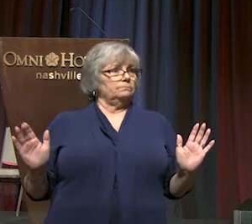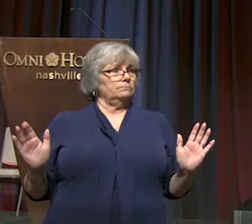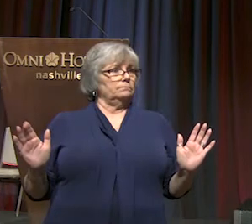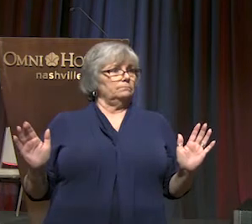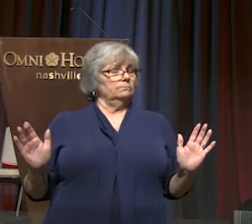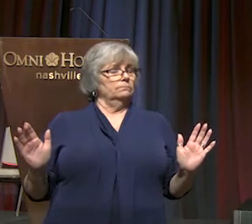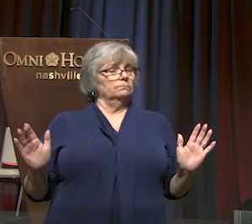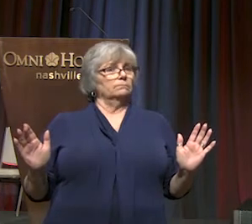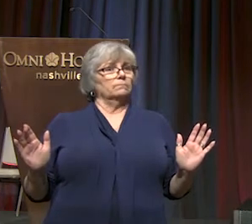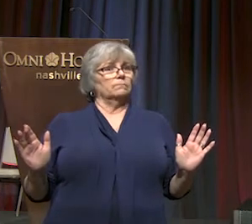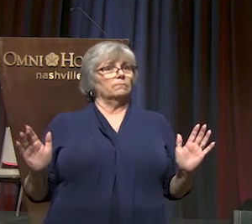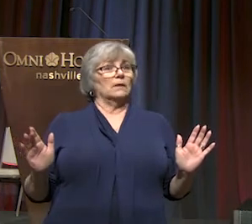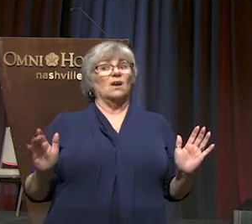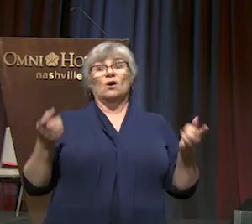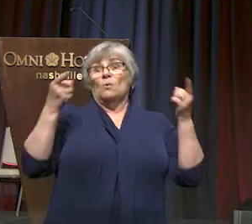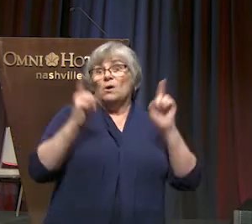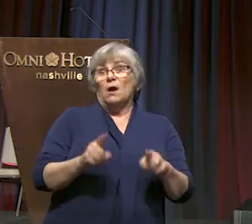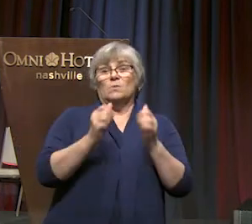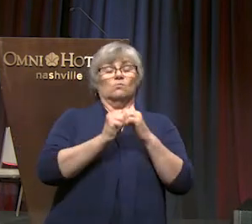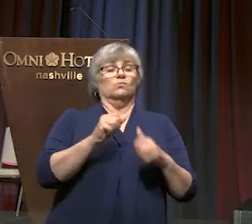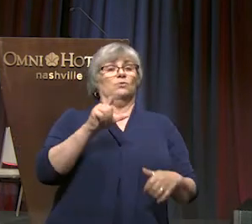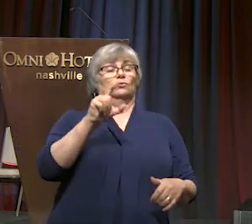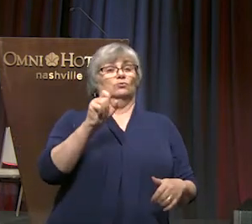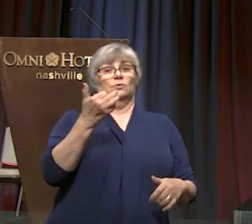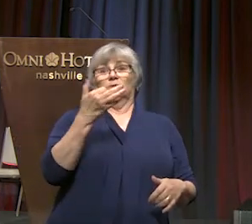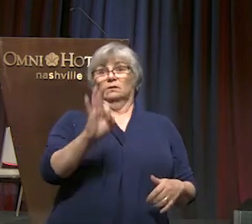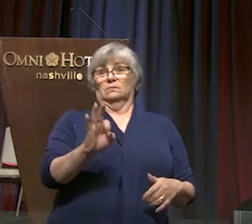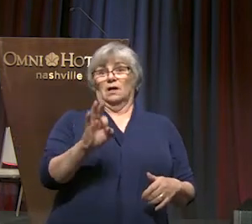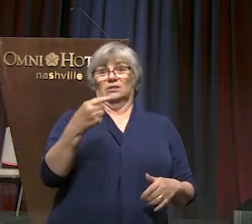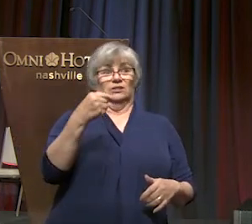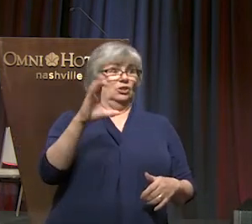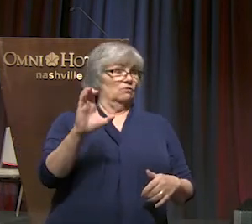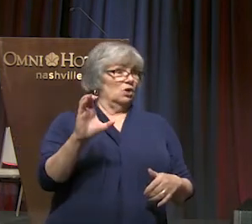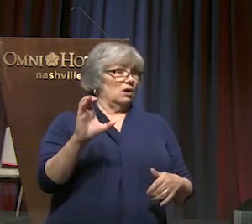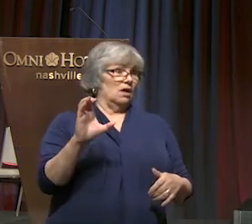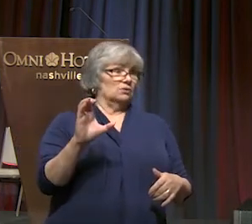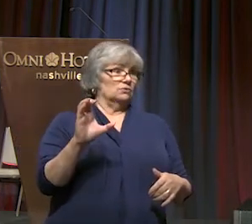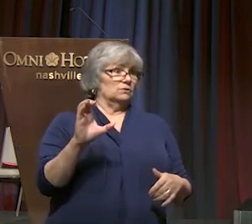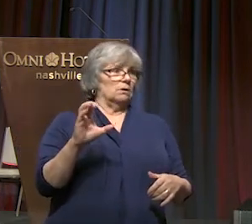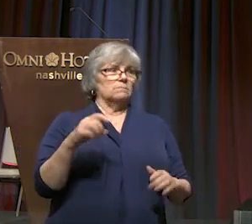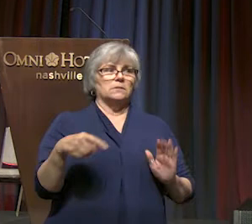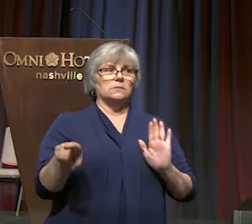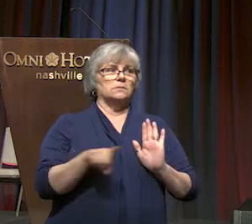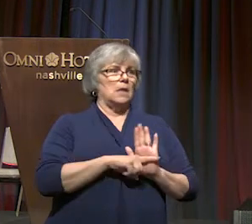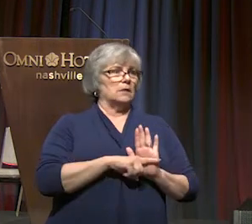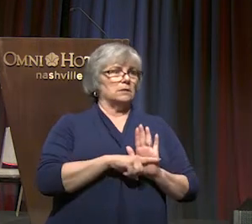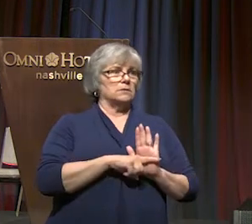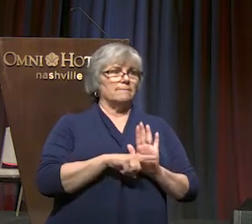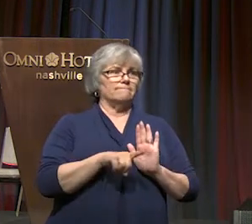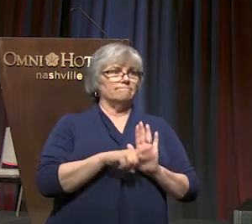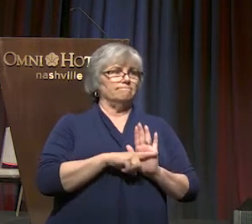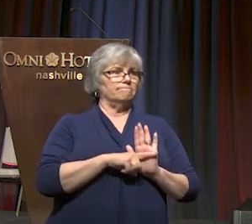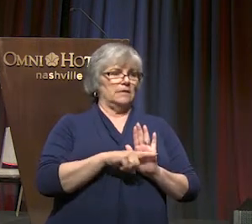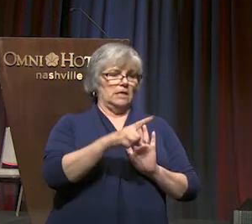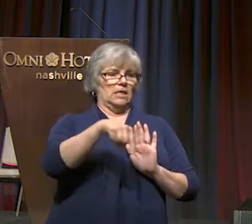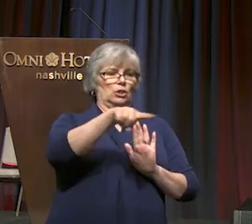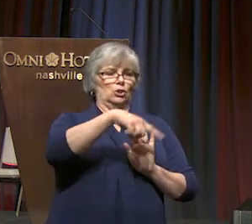Reactions to the 2019 session of the General Conference have been very negative in these